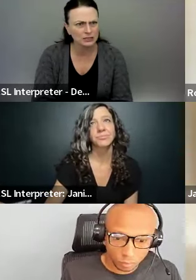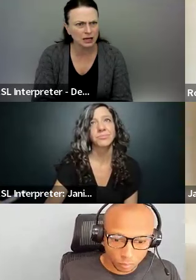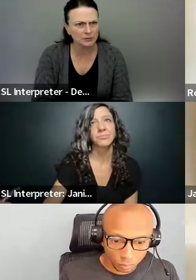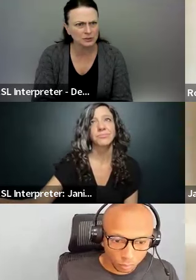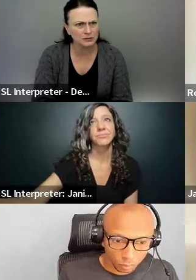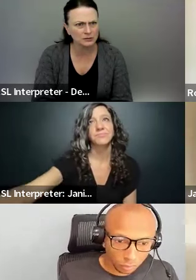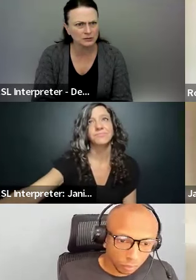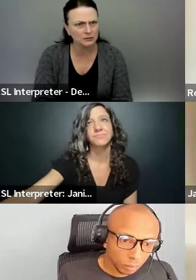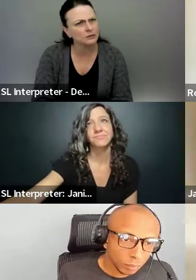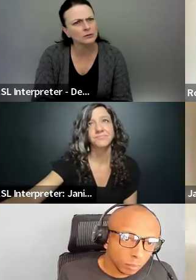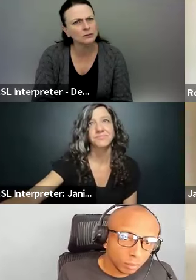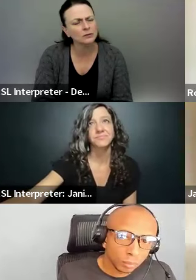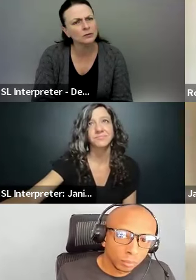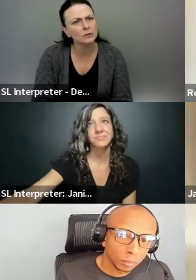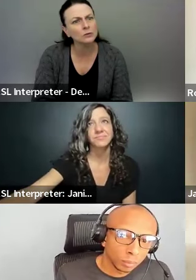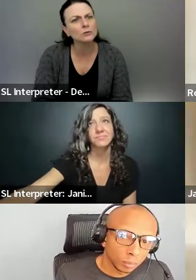was,